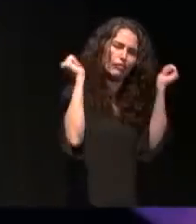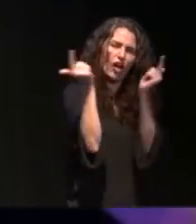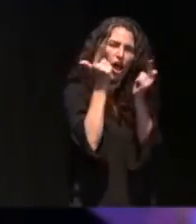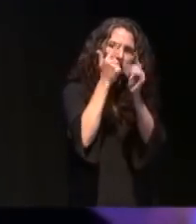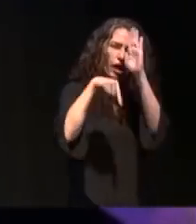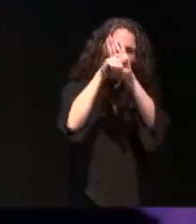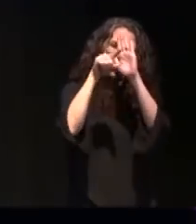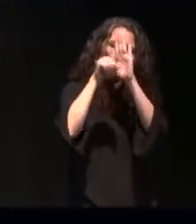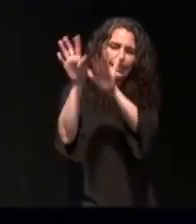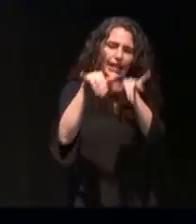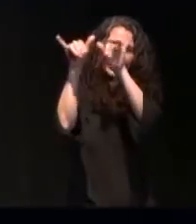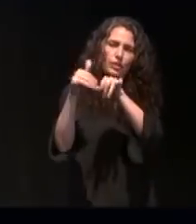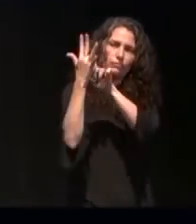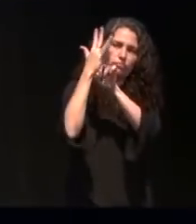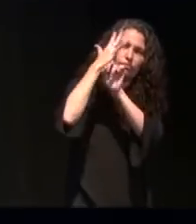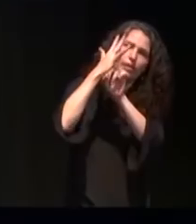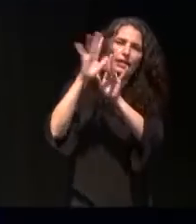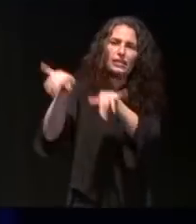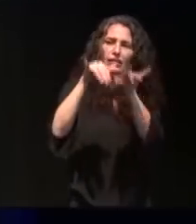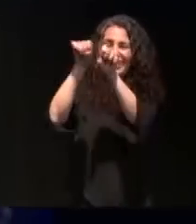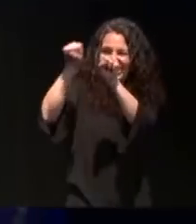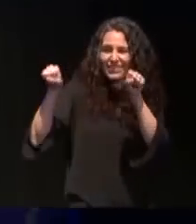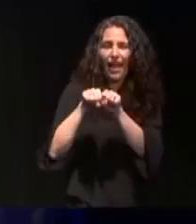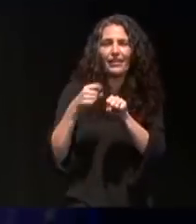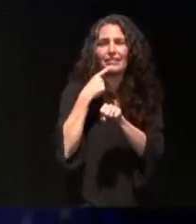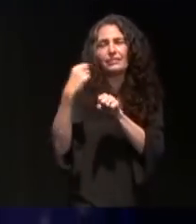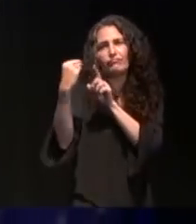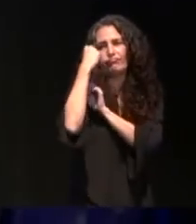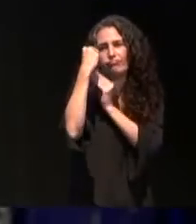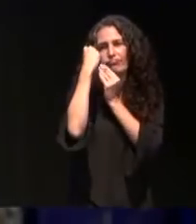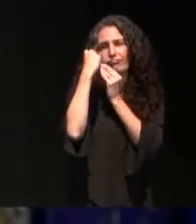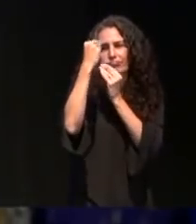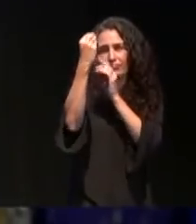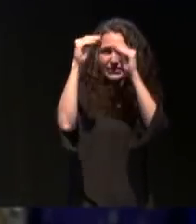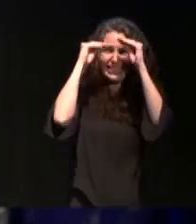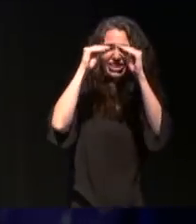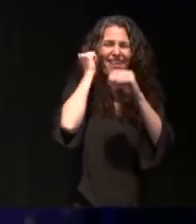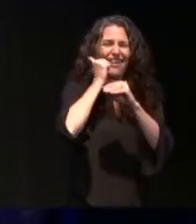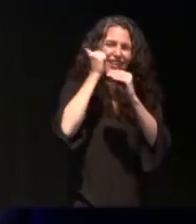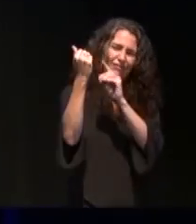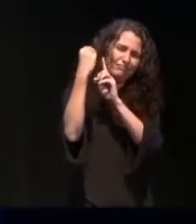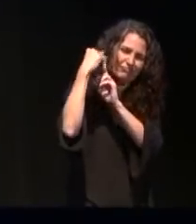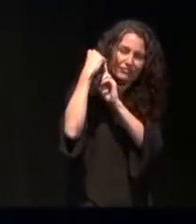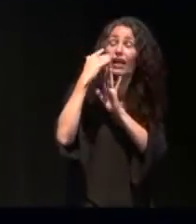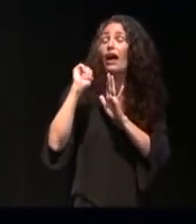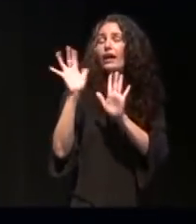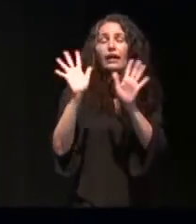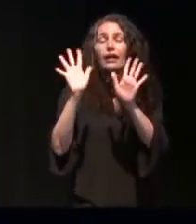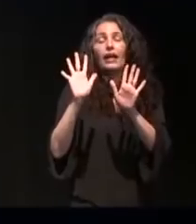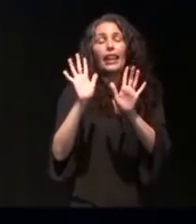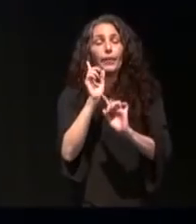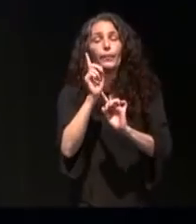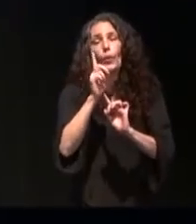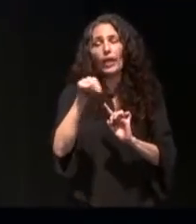the status quo-ism and what society is often feeding us on a daily basis. There's a moment in